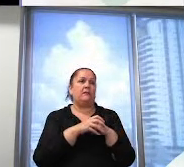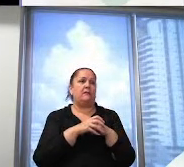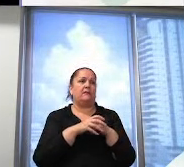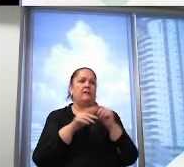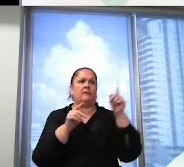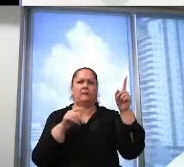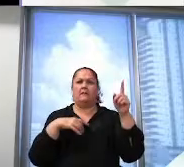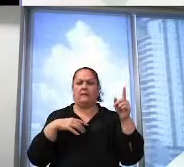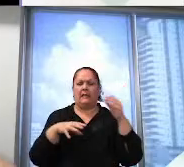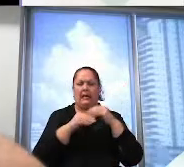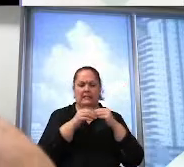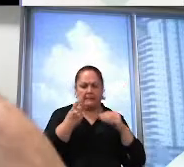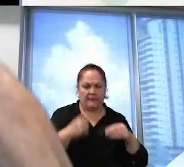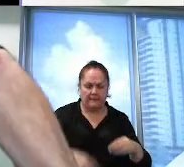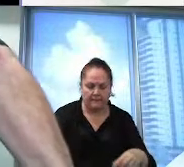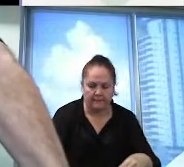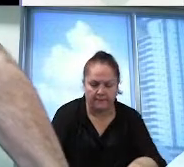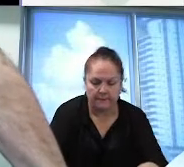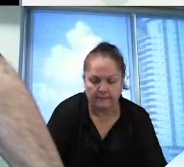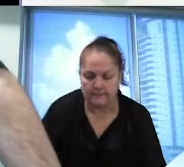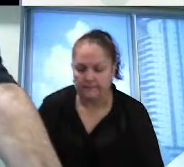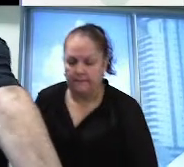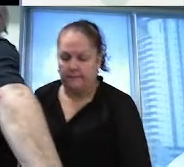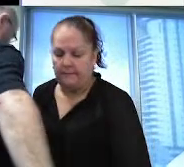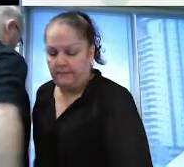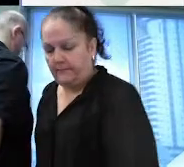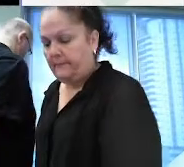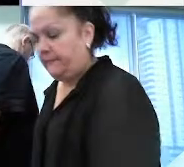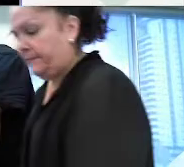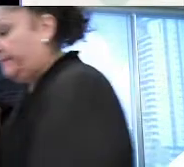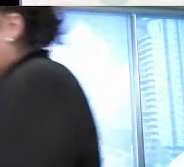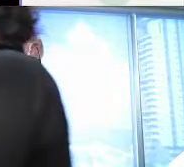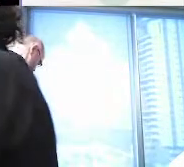you. Okay, Ms. Mercado. Please, yes, sir.